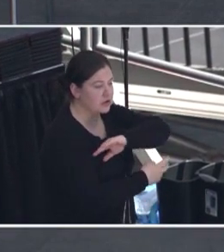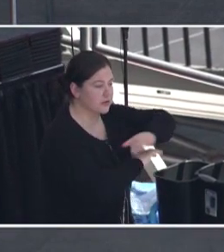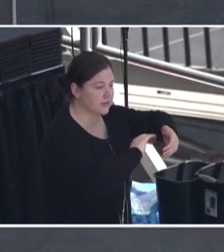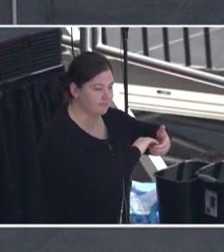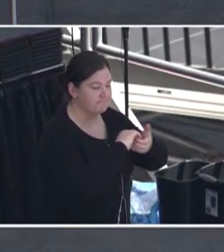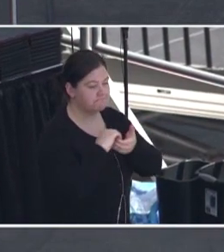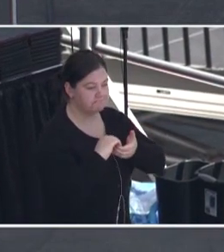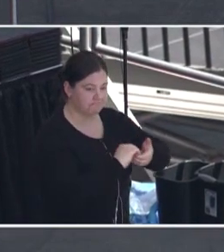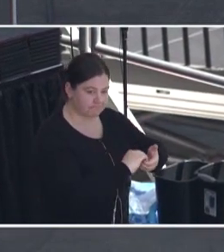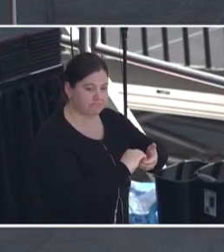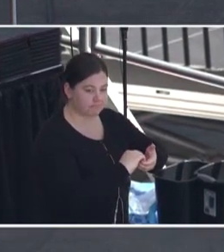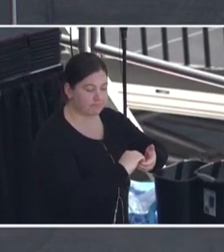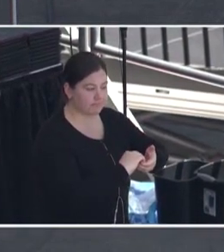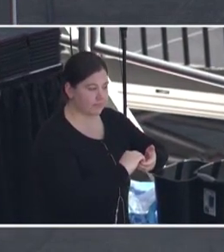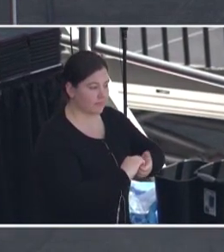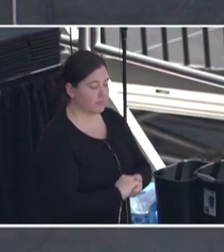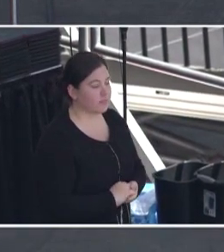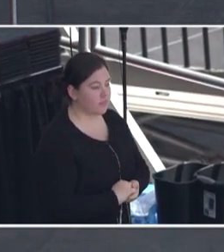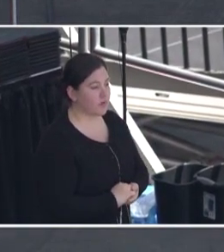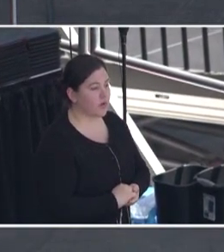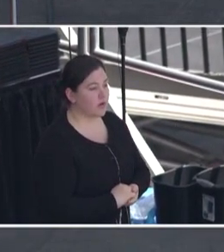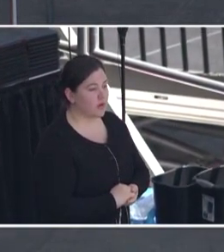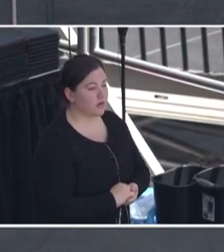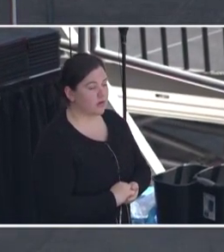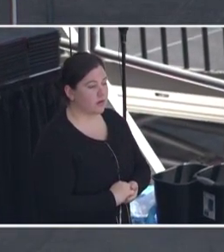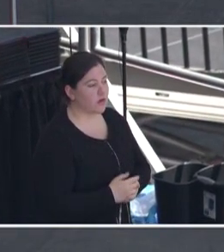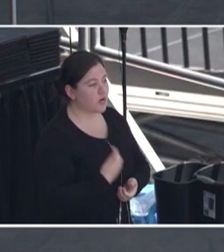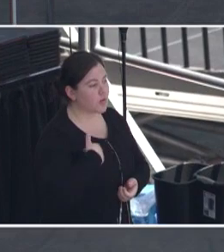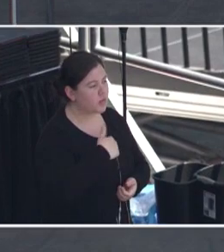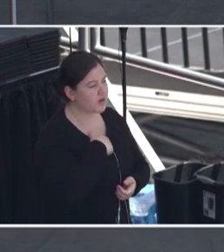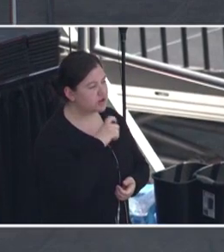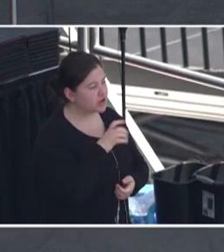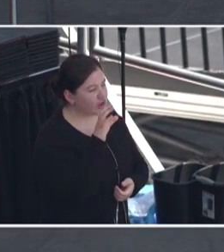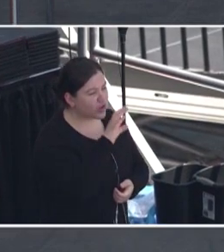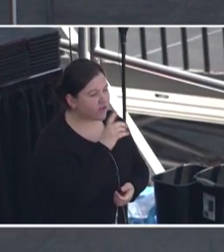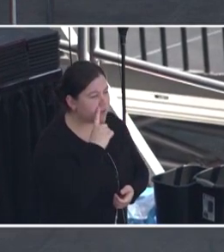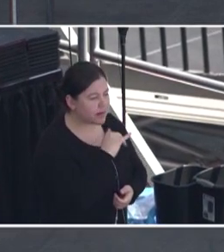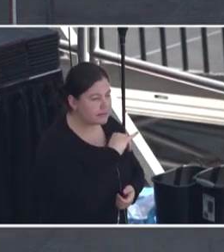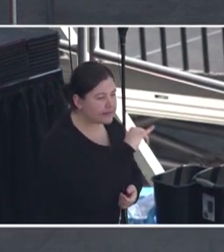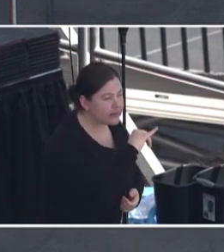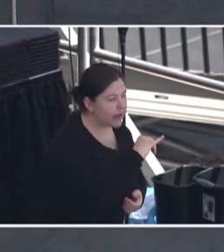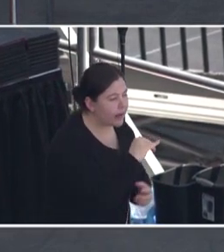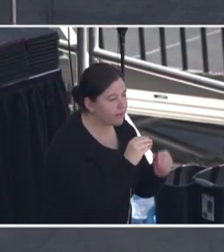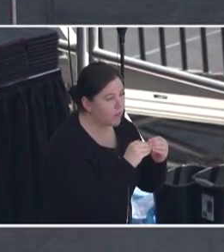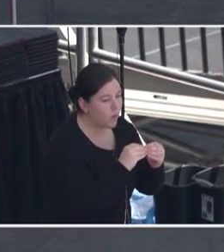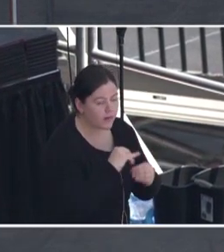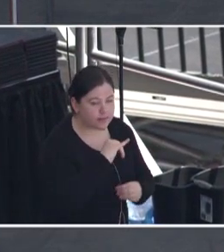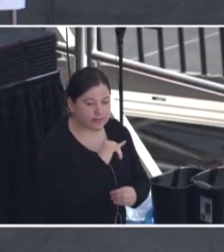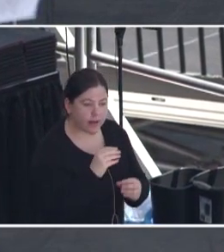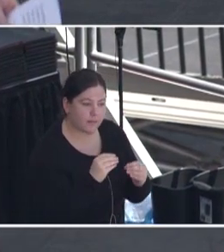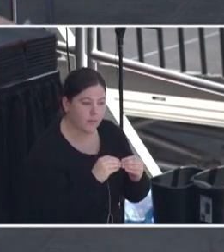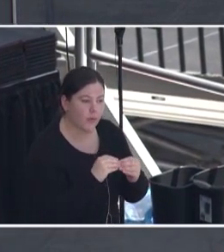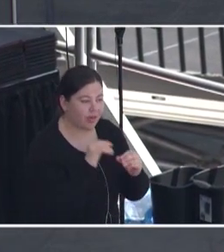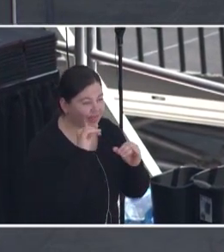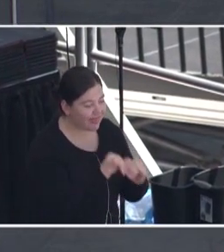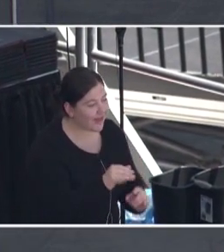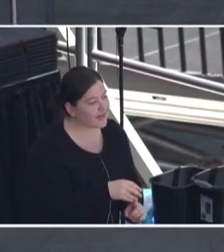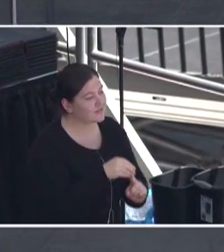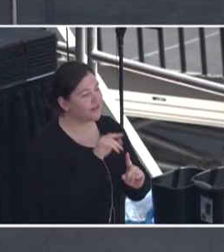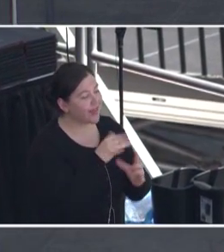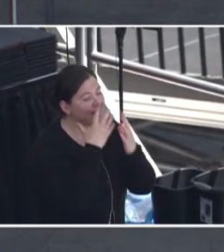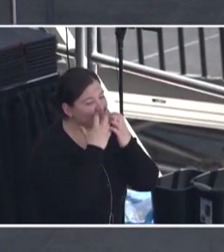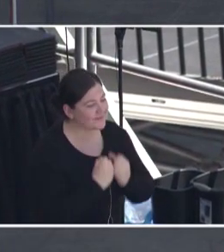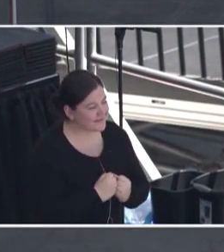We should find more of what we have in common than emphasize what makes us different.